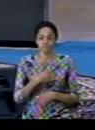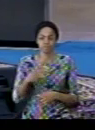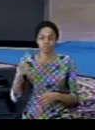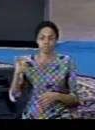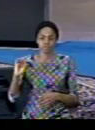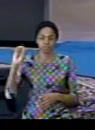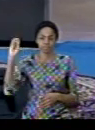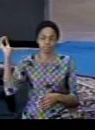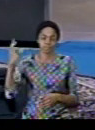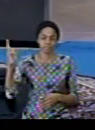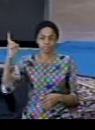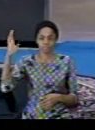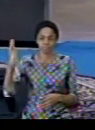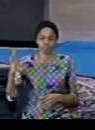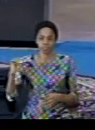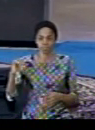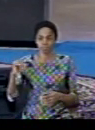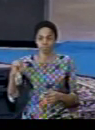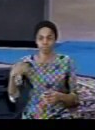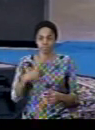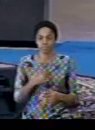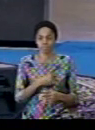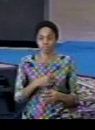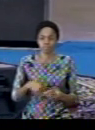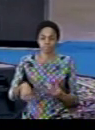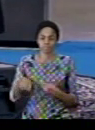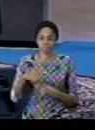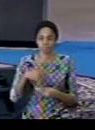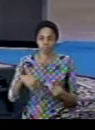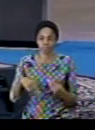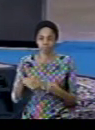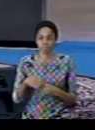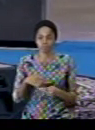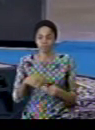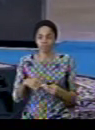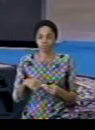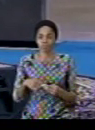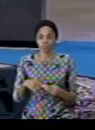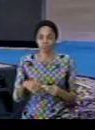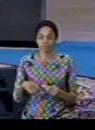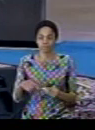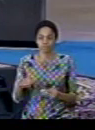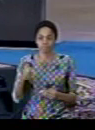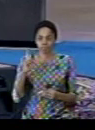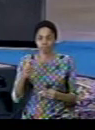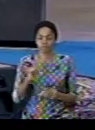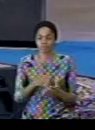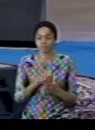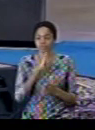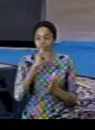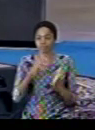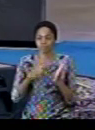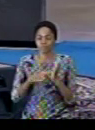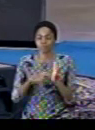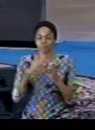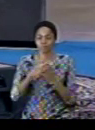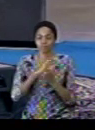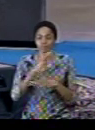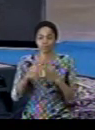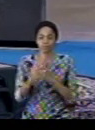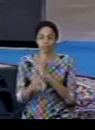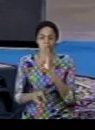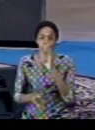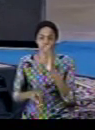of God tomorrow, we'll conclude. One is transmitted to the whole of